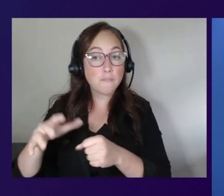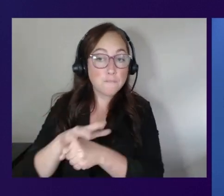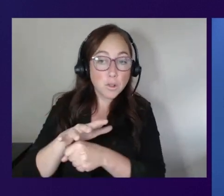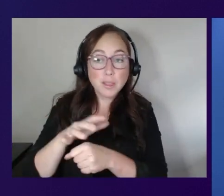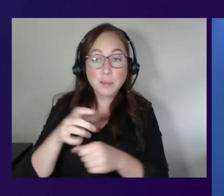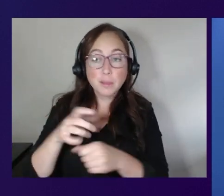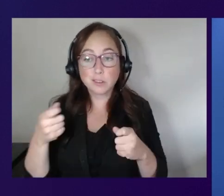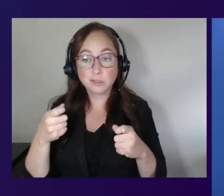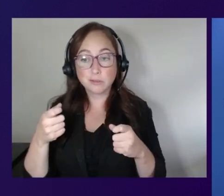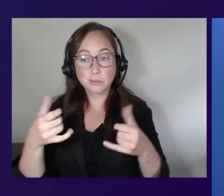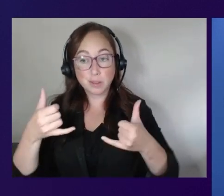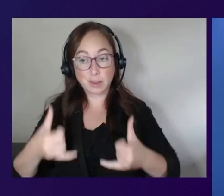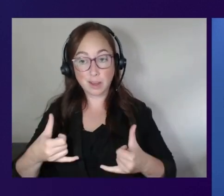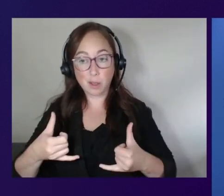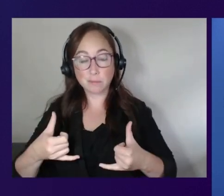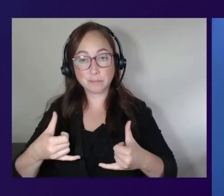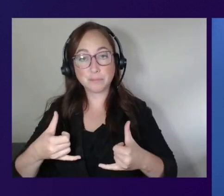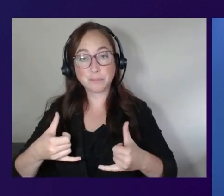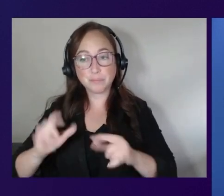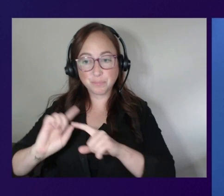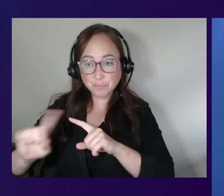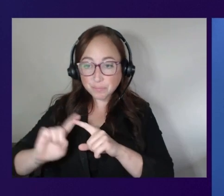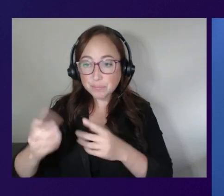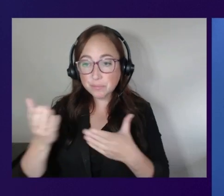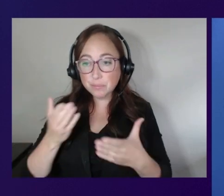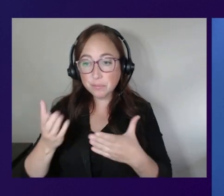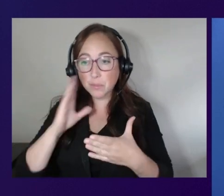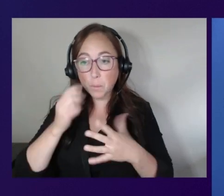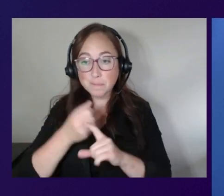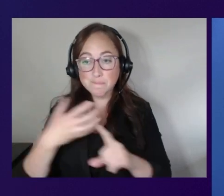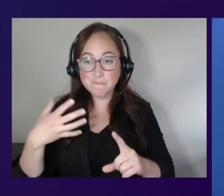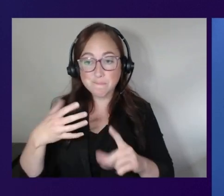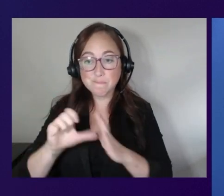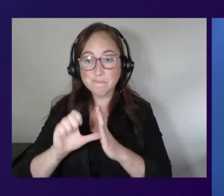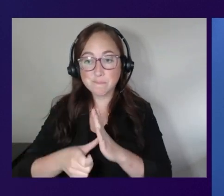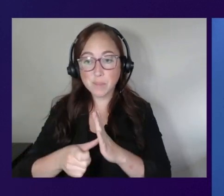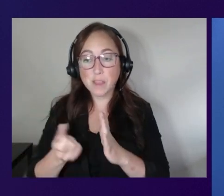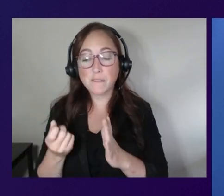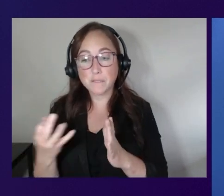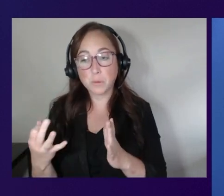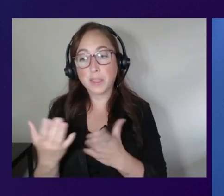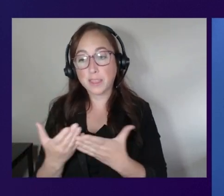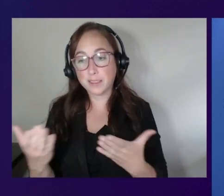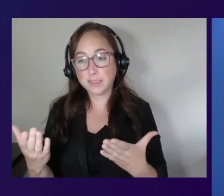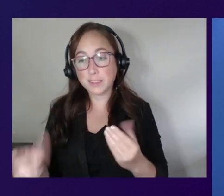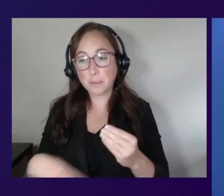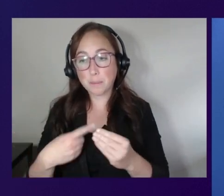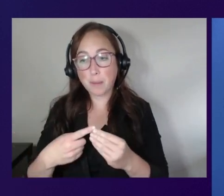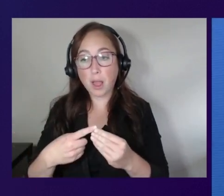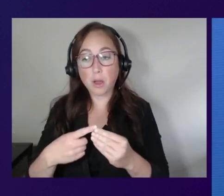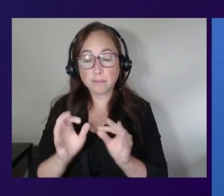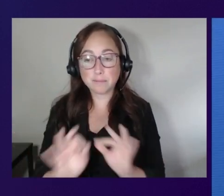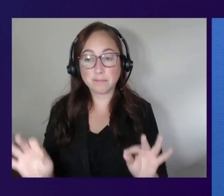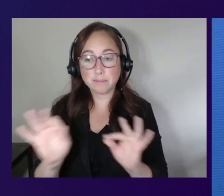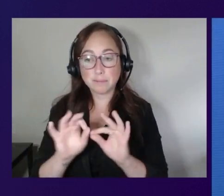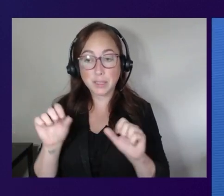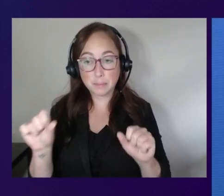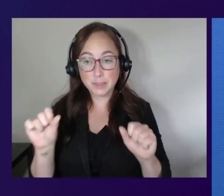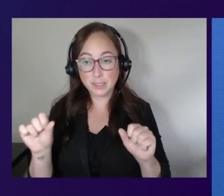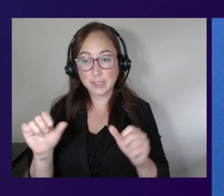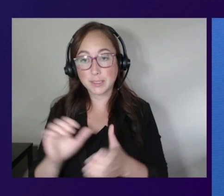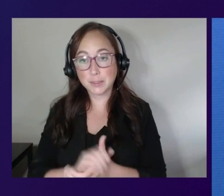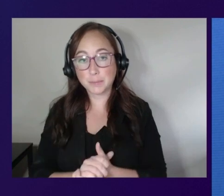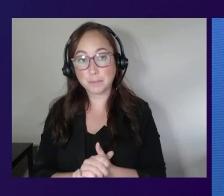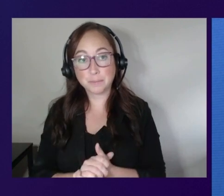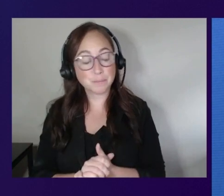kind of get into some of the different services and just highlight some of the key points around those key capabilities and what it means for each of the use cases. Okay, that sounds